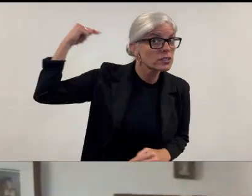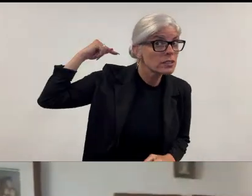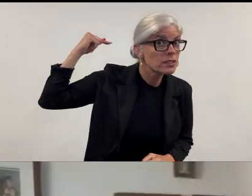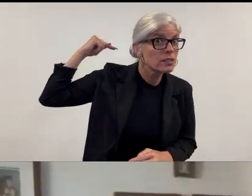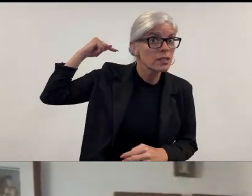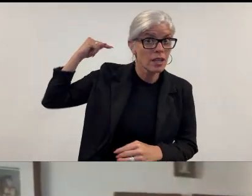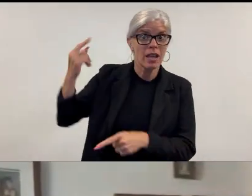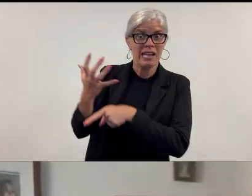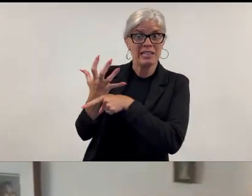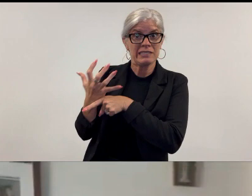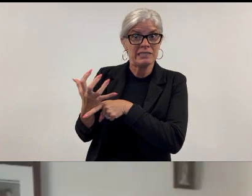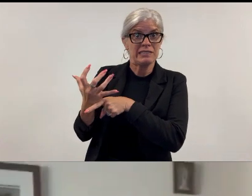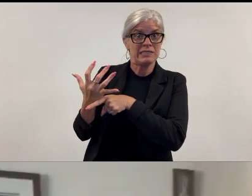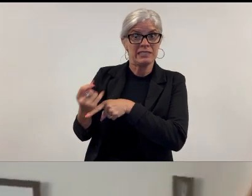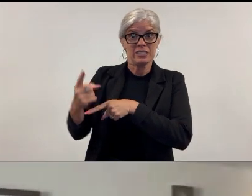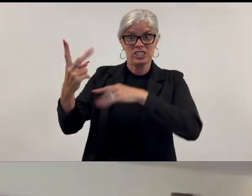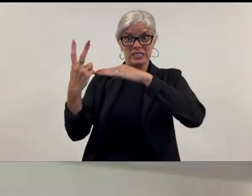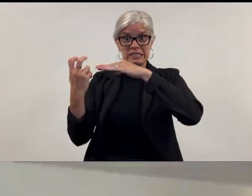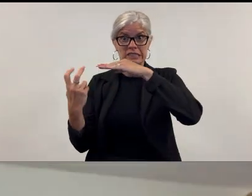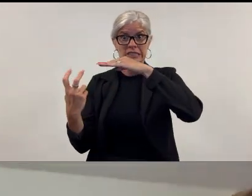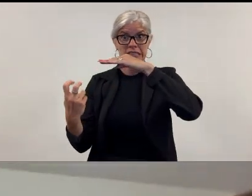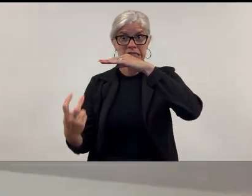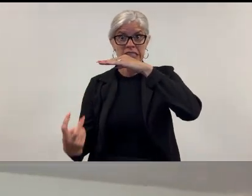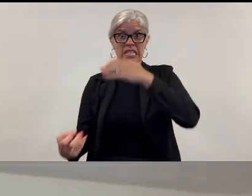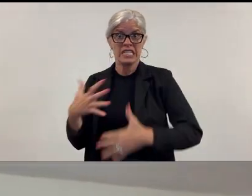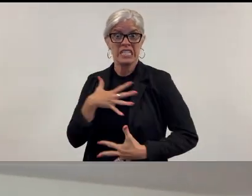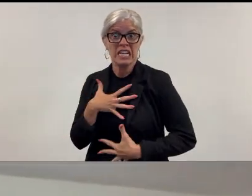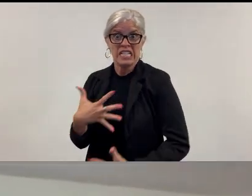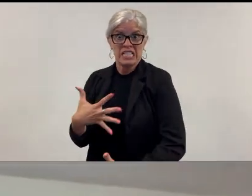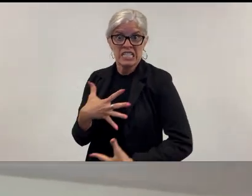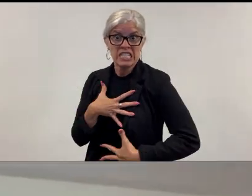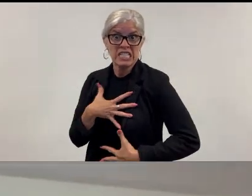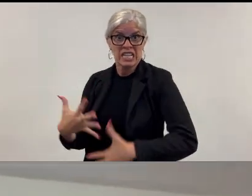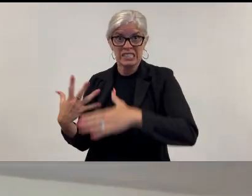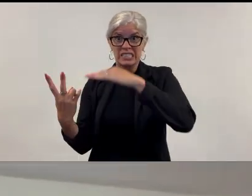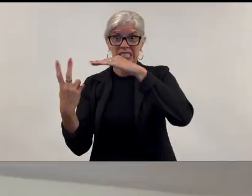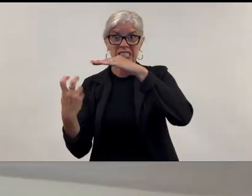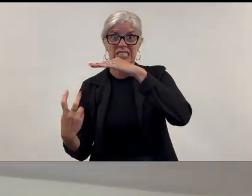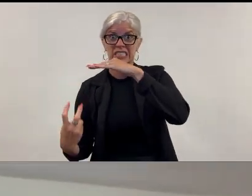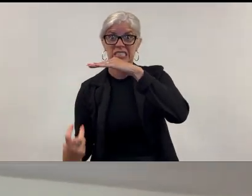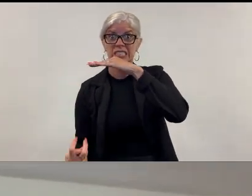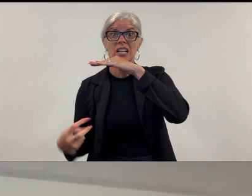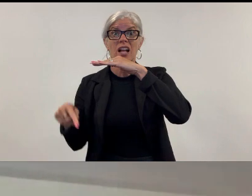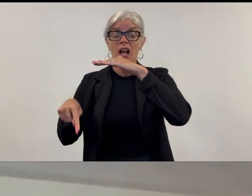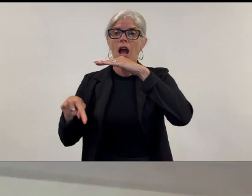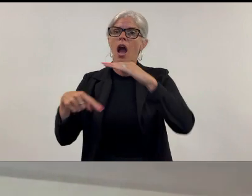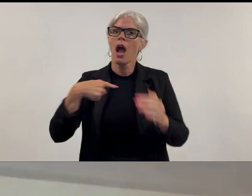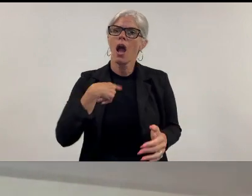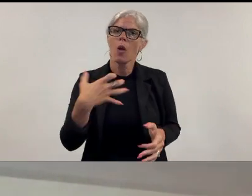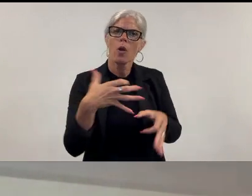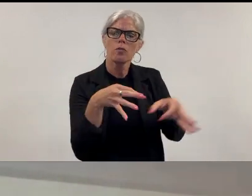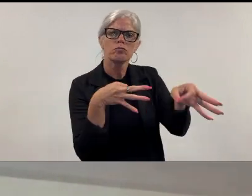you know, go down, you breathe less. But I did want to mention one thing